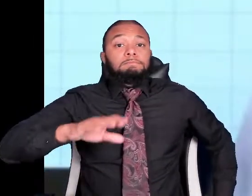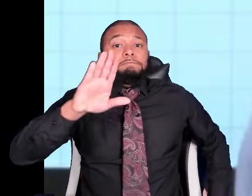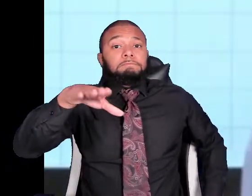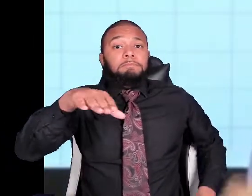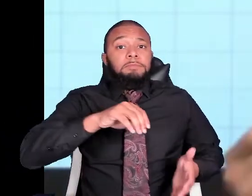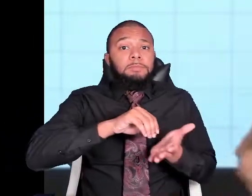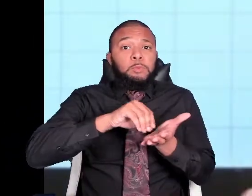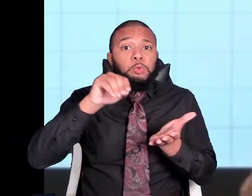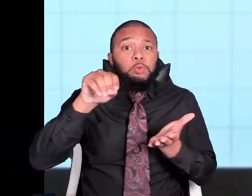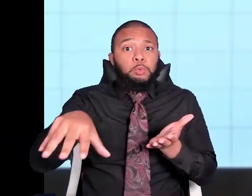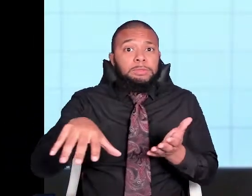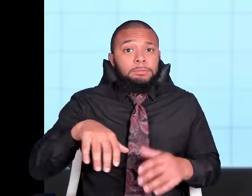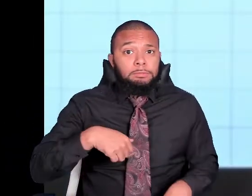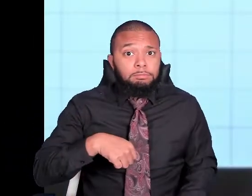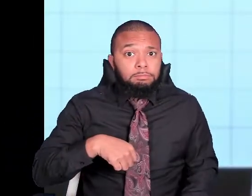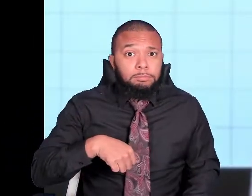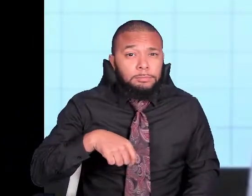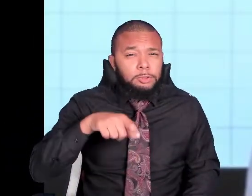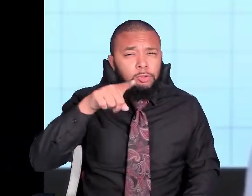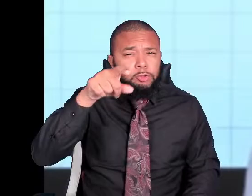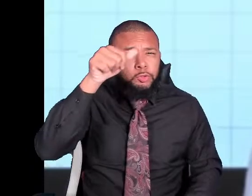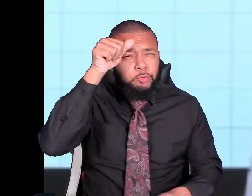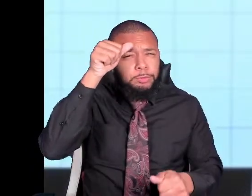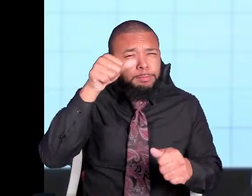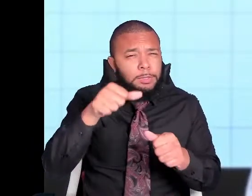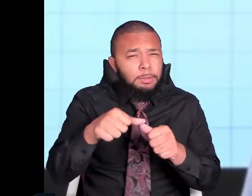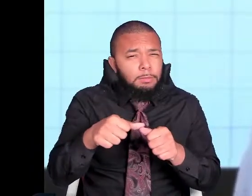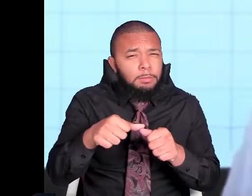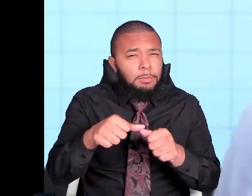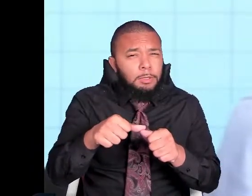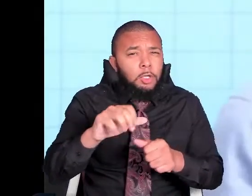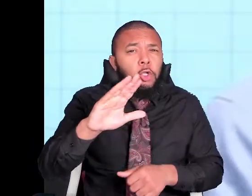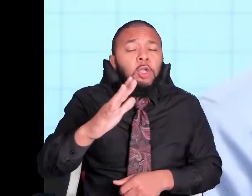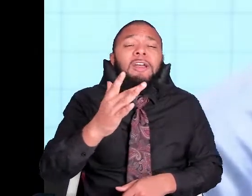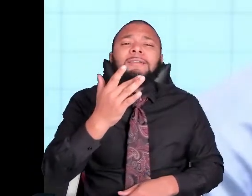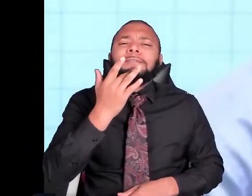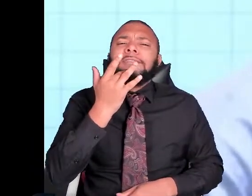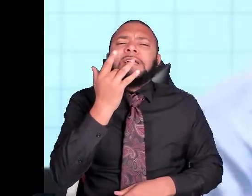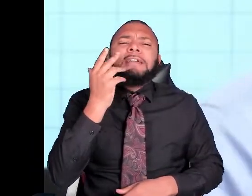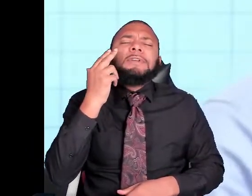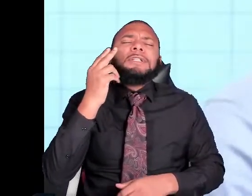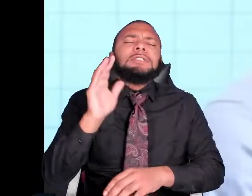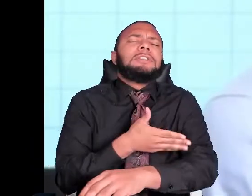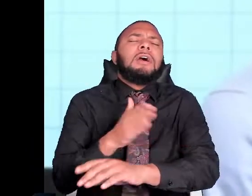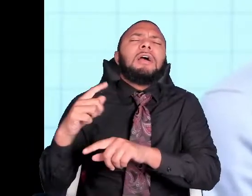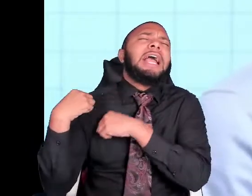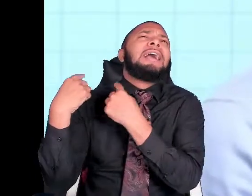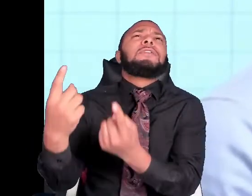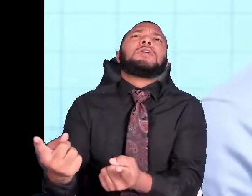Students, do you remember one of your favorite songs of all time?